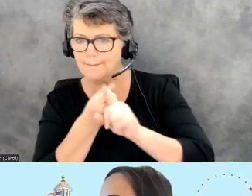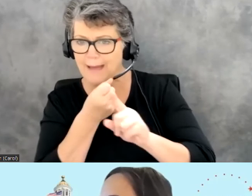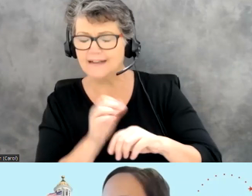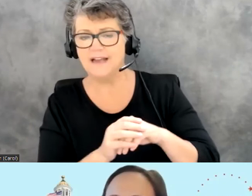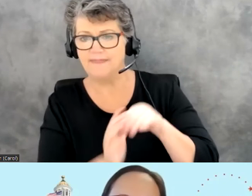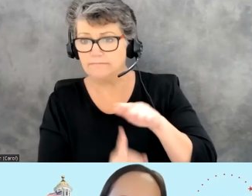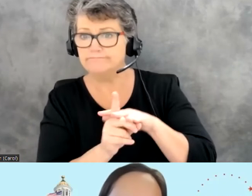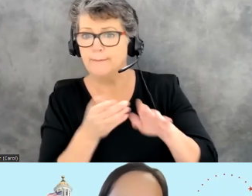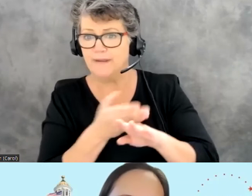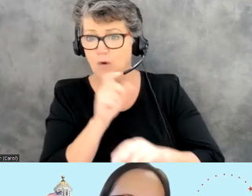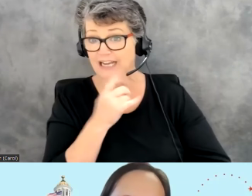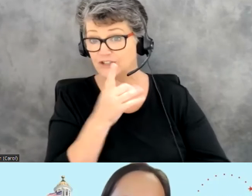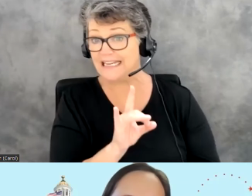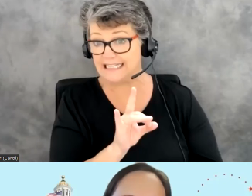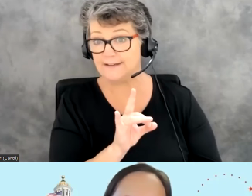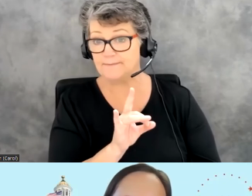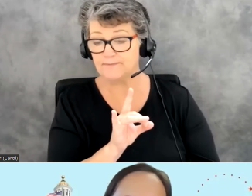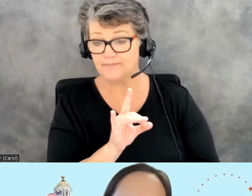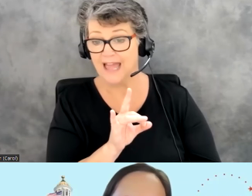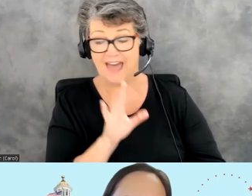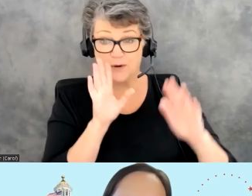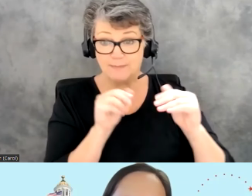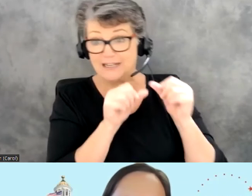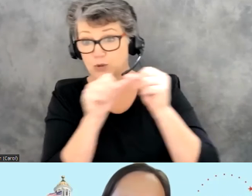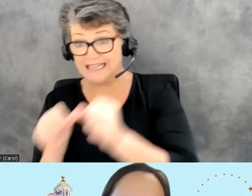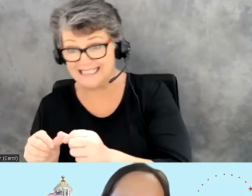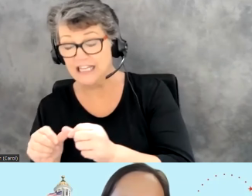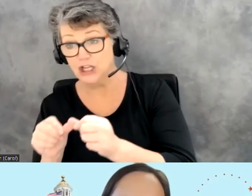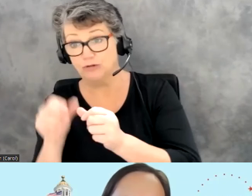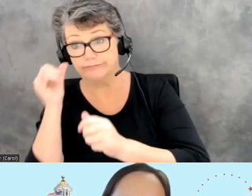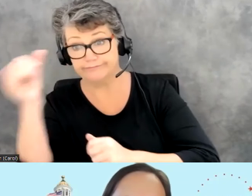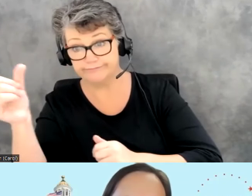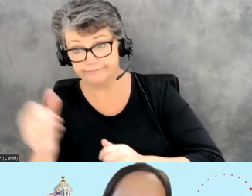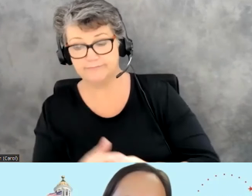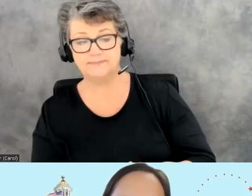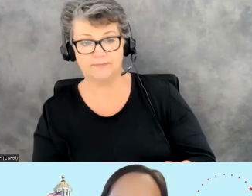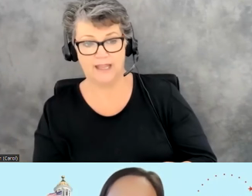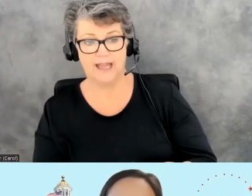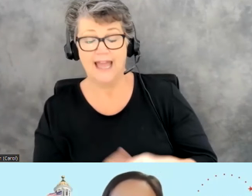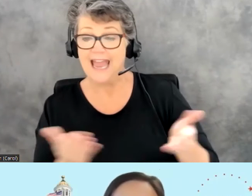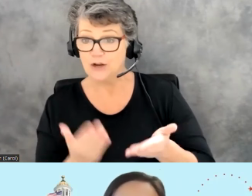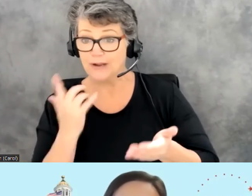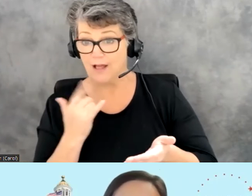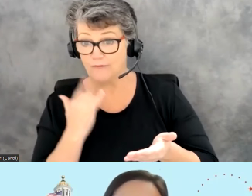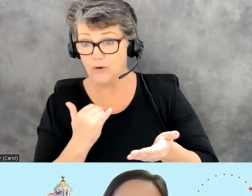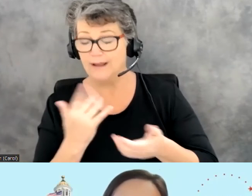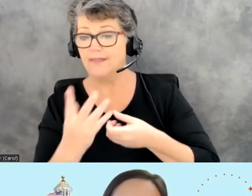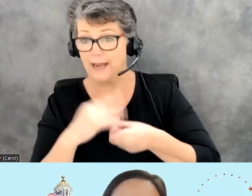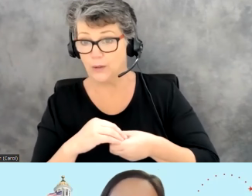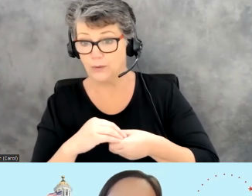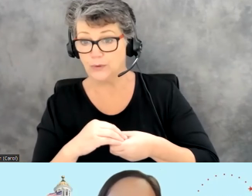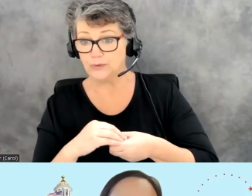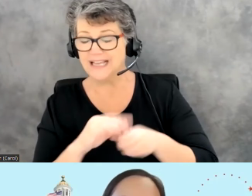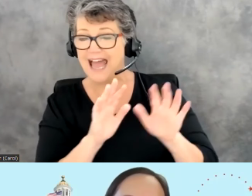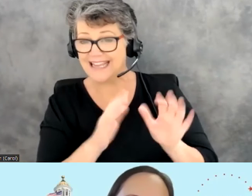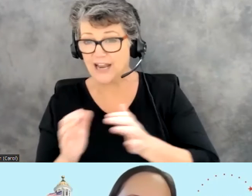before the age of 18 and that are expected to continue indefinitely. And here in California, that includes